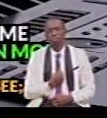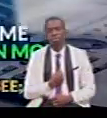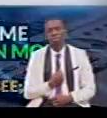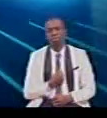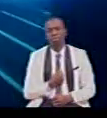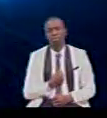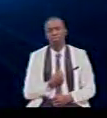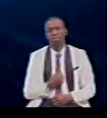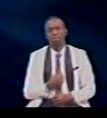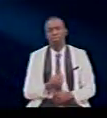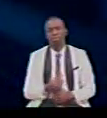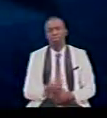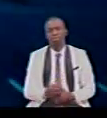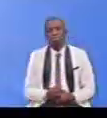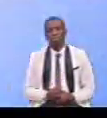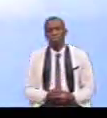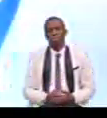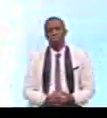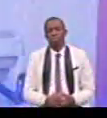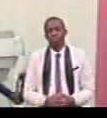thank you